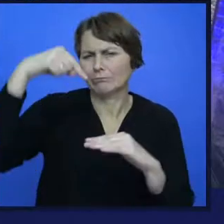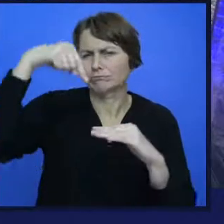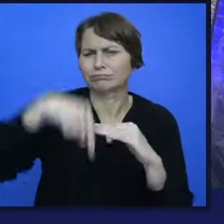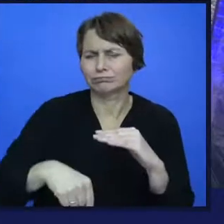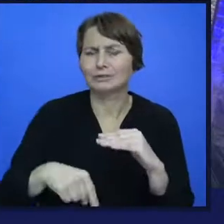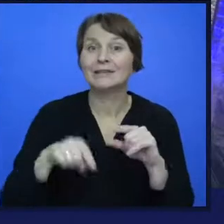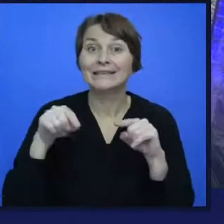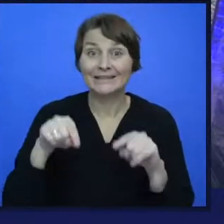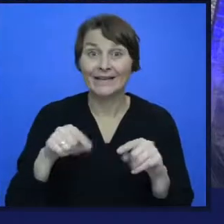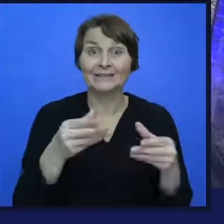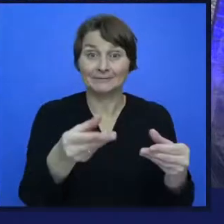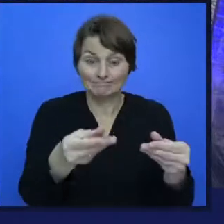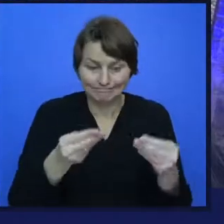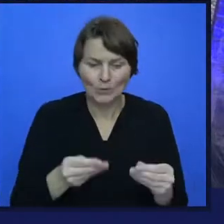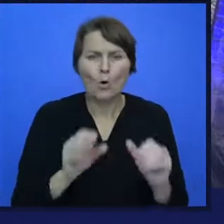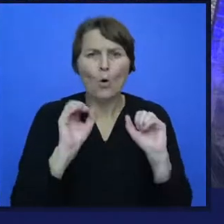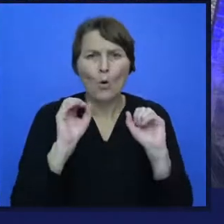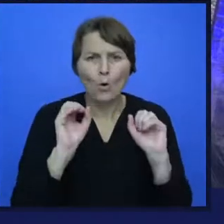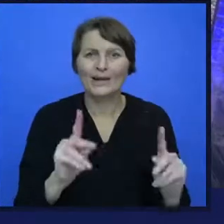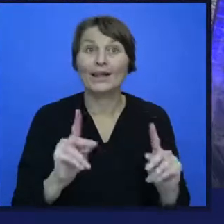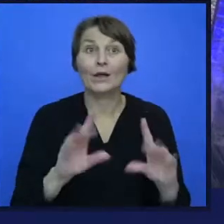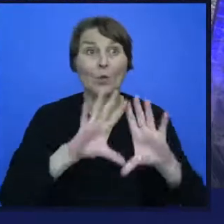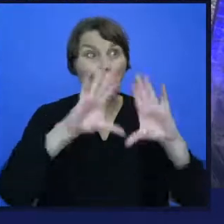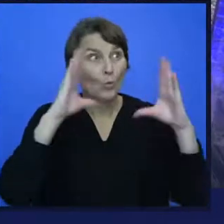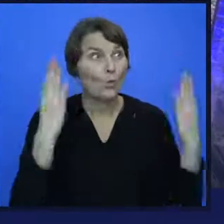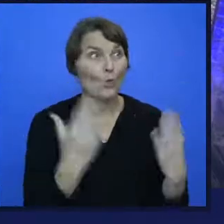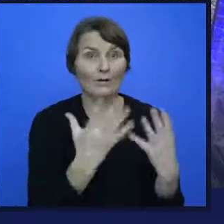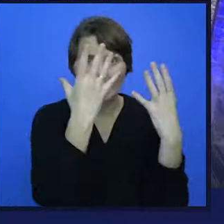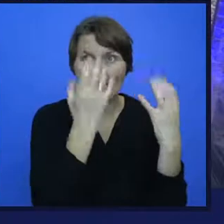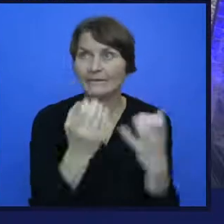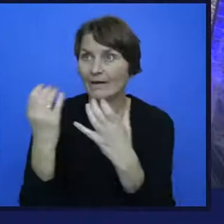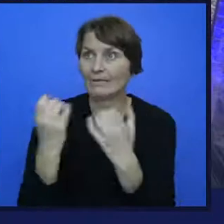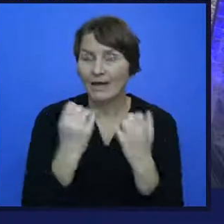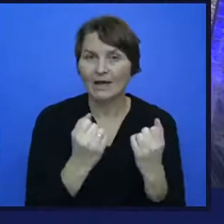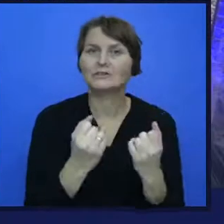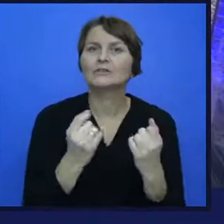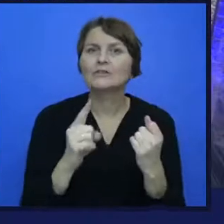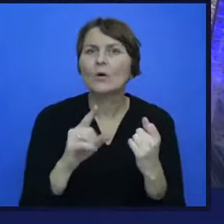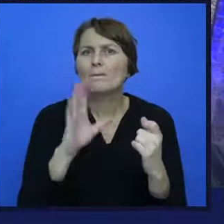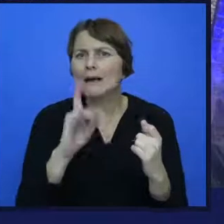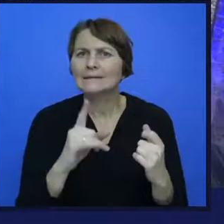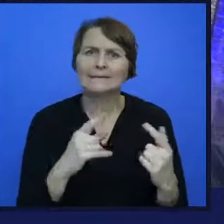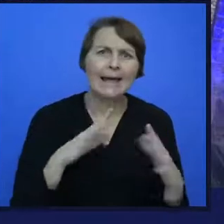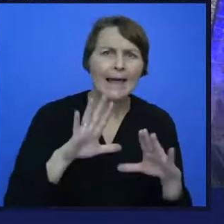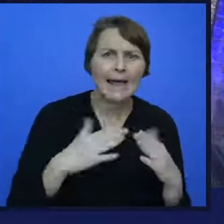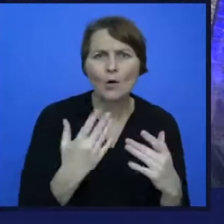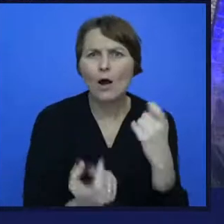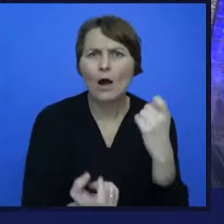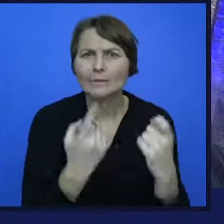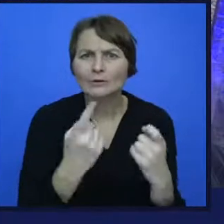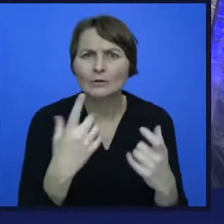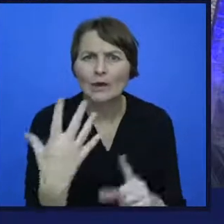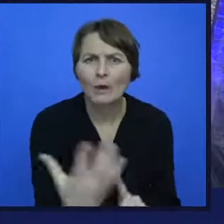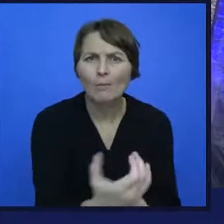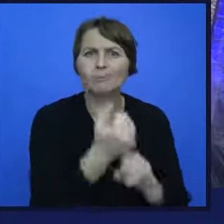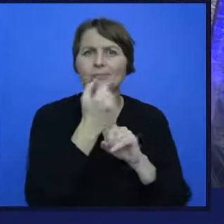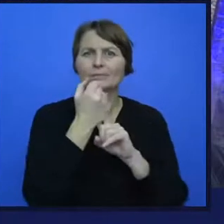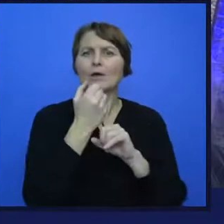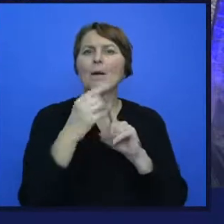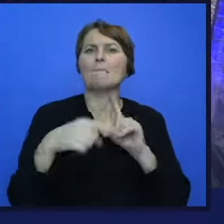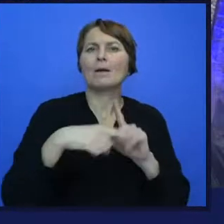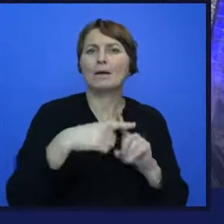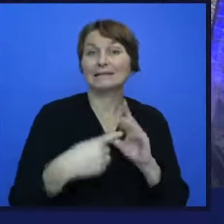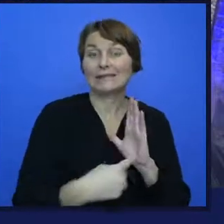world story to see how, you know, creativity comes into play to address opportunities with technology, but not lead with technology